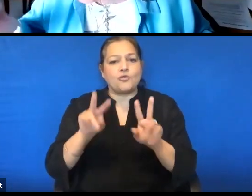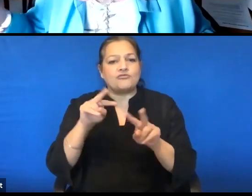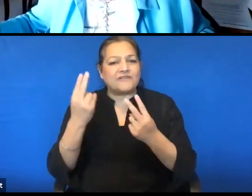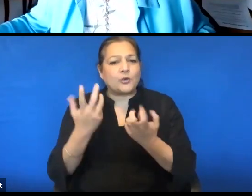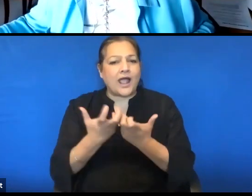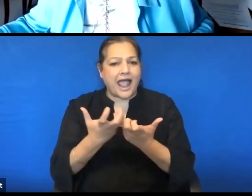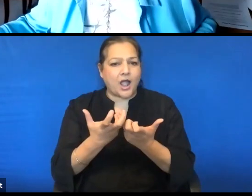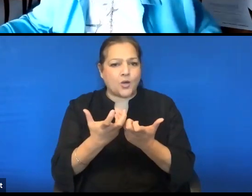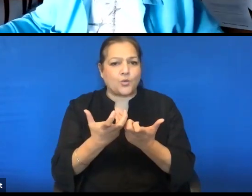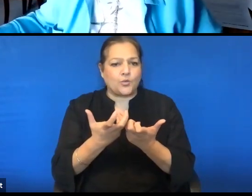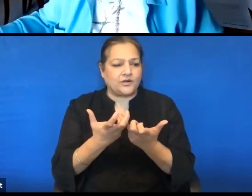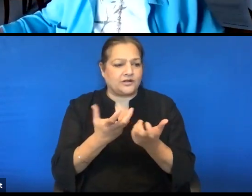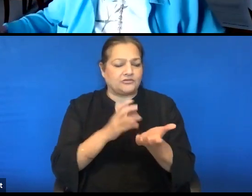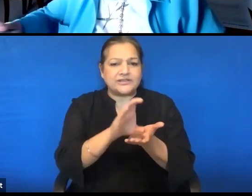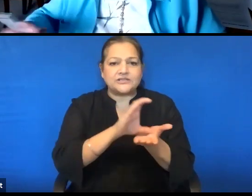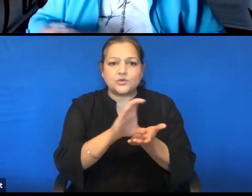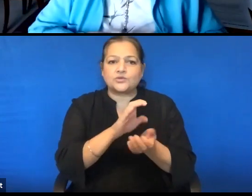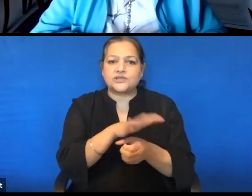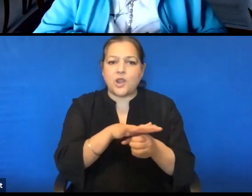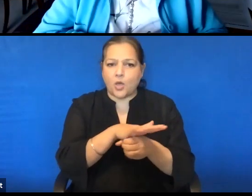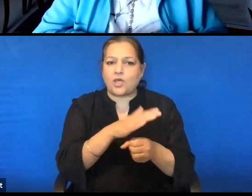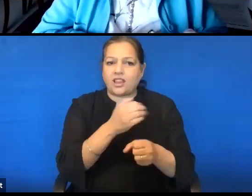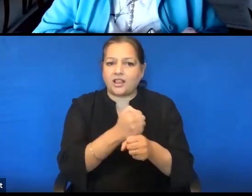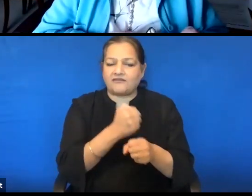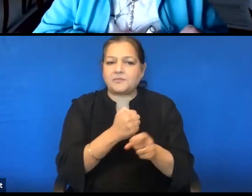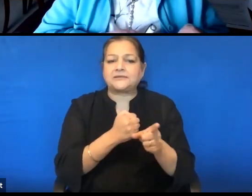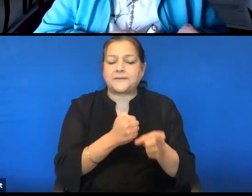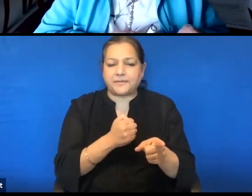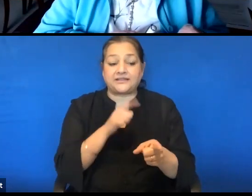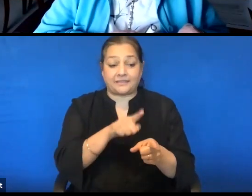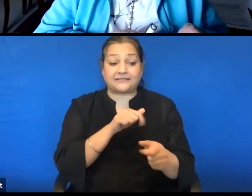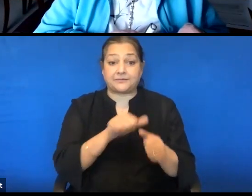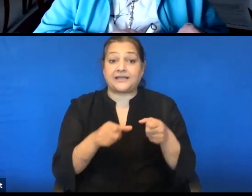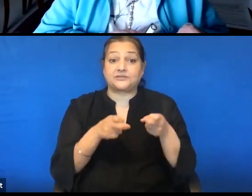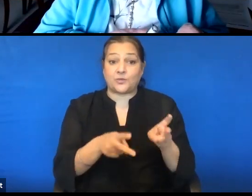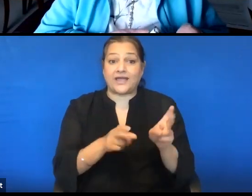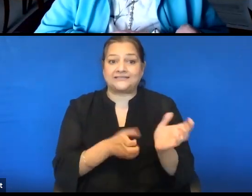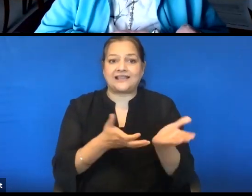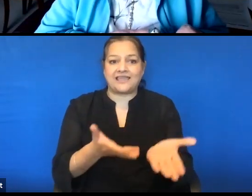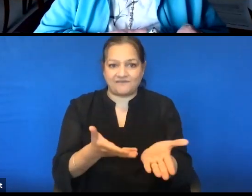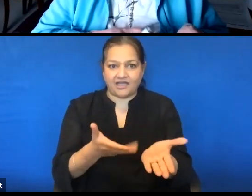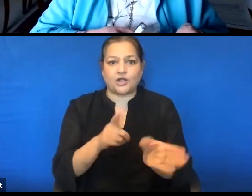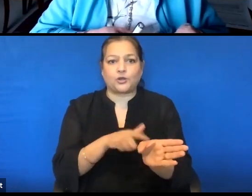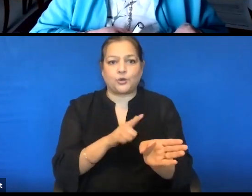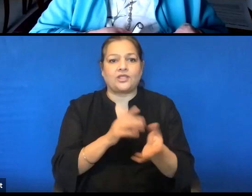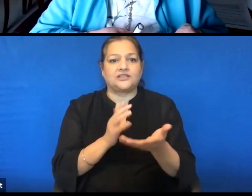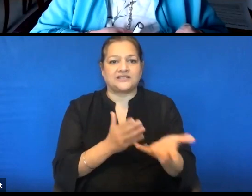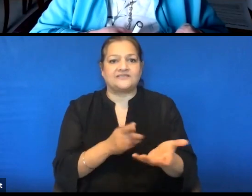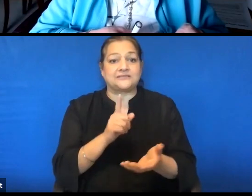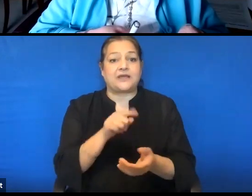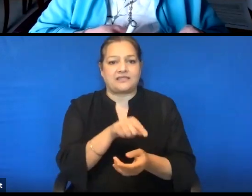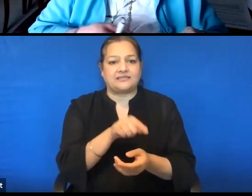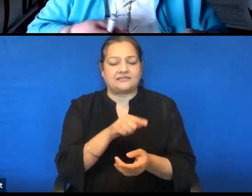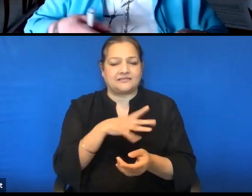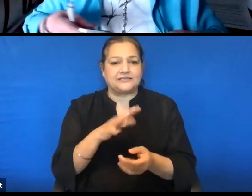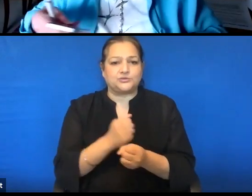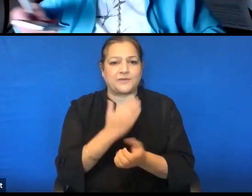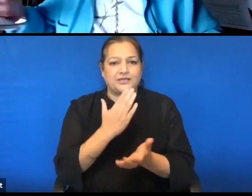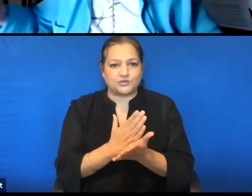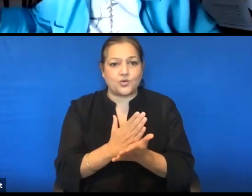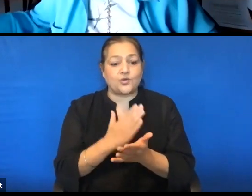are the best way to deliver youth services, but they need to make sure they do it. And, you know,